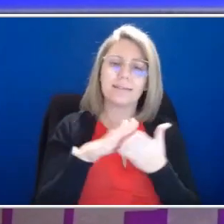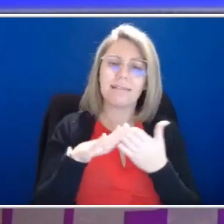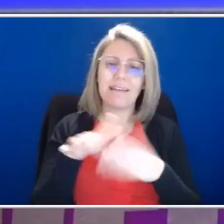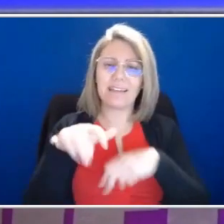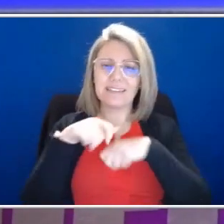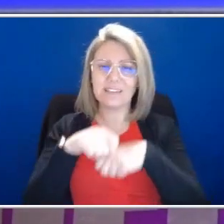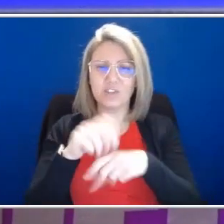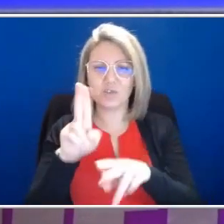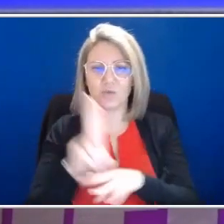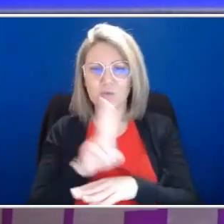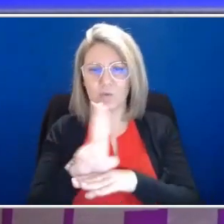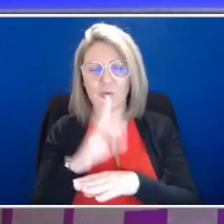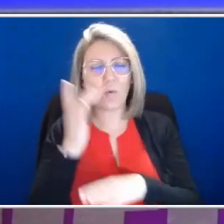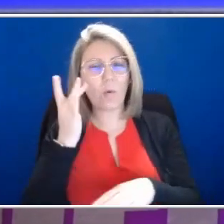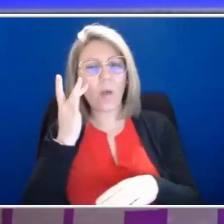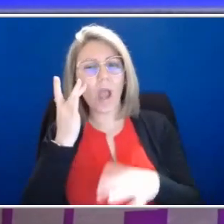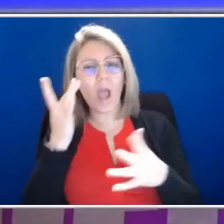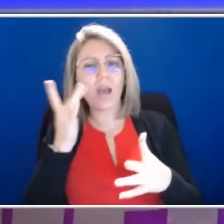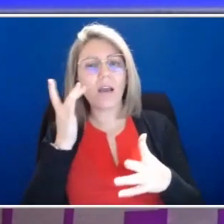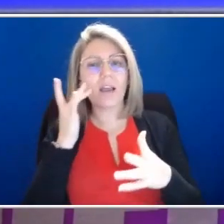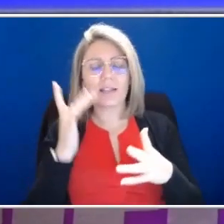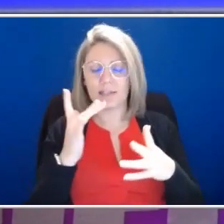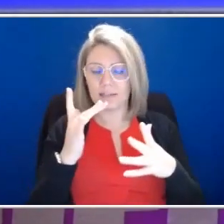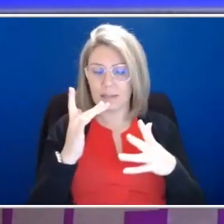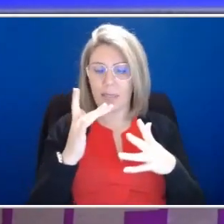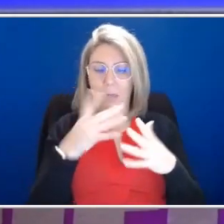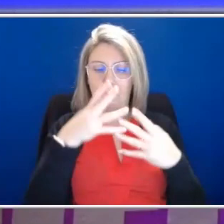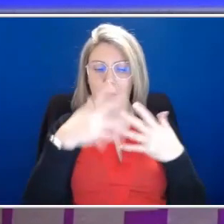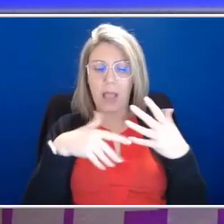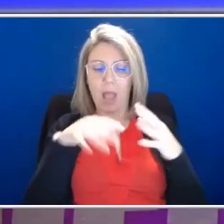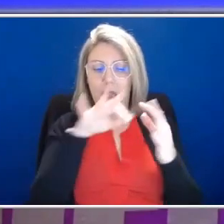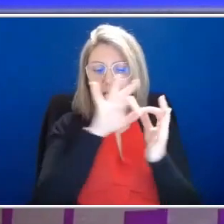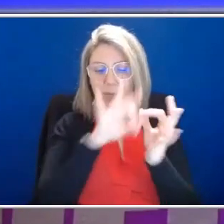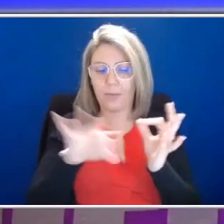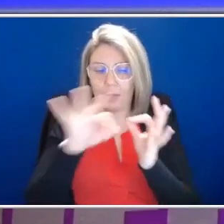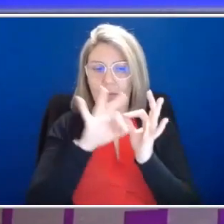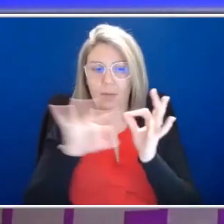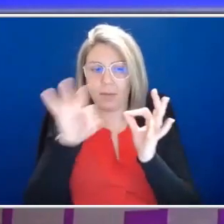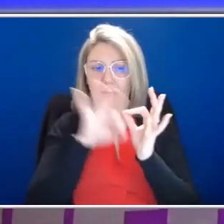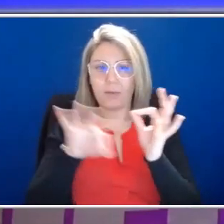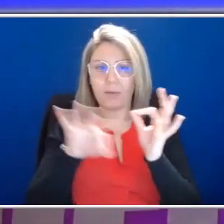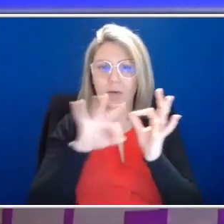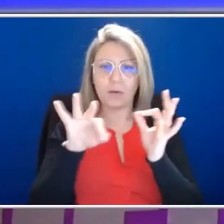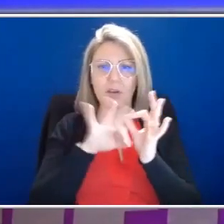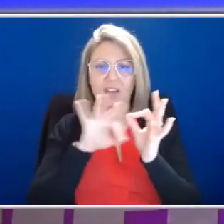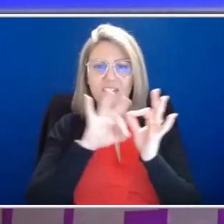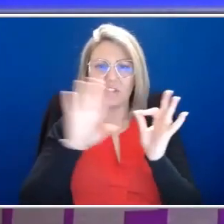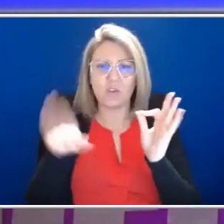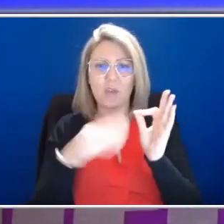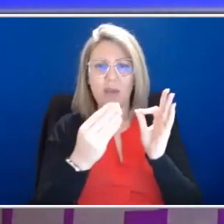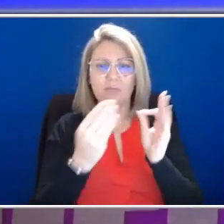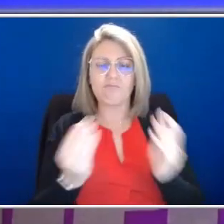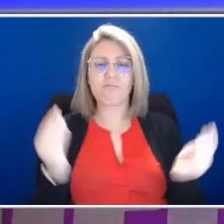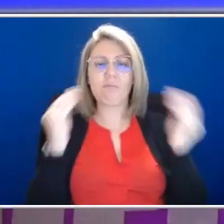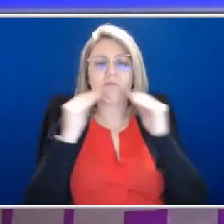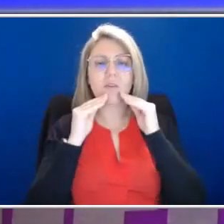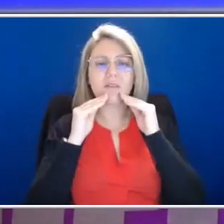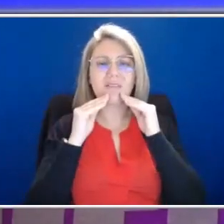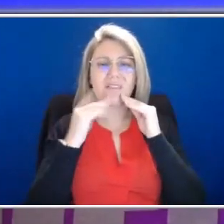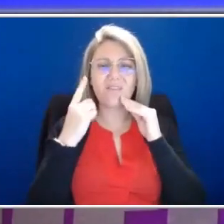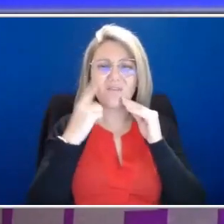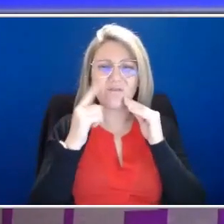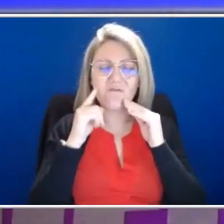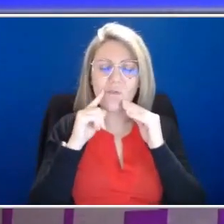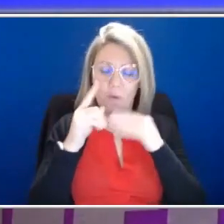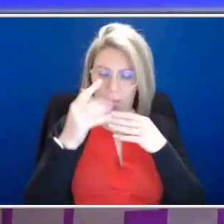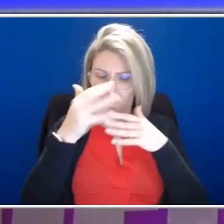because it has blood vessels that run along the length of it, so we can bring it up to the face with its blood supply. So it's a living bone